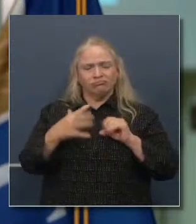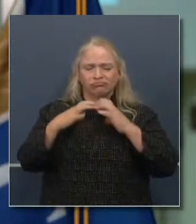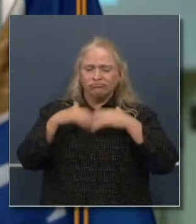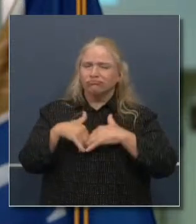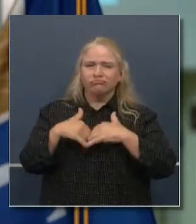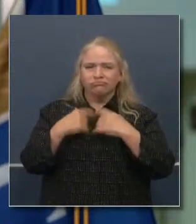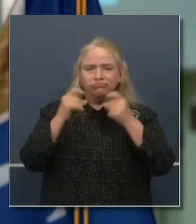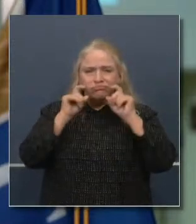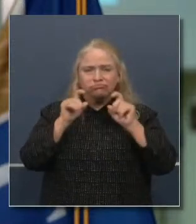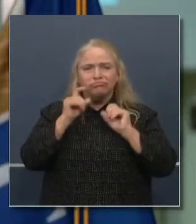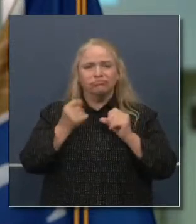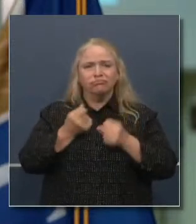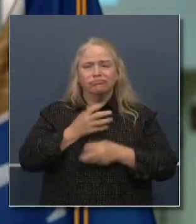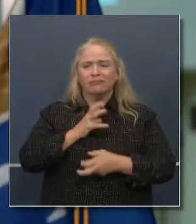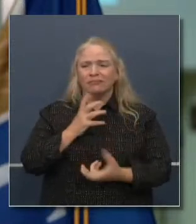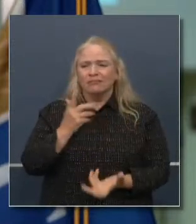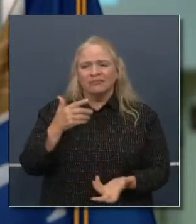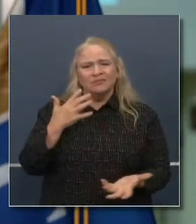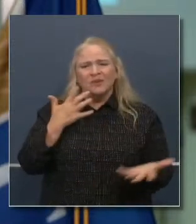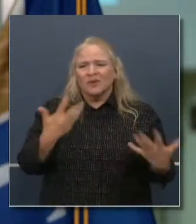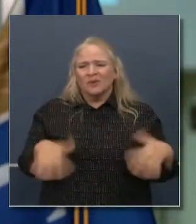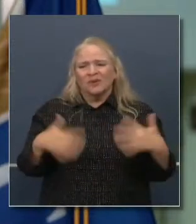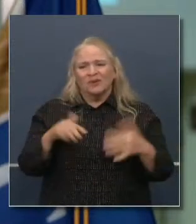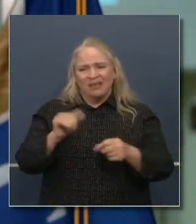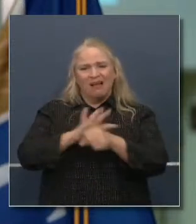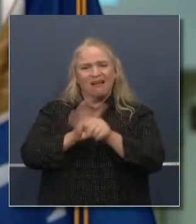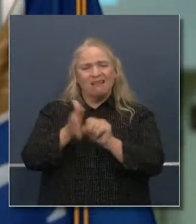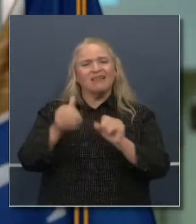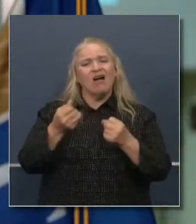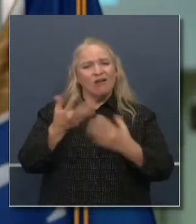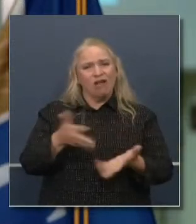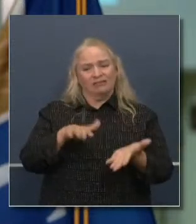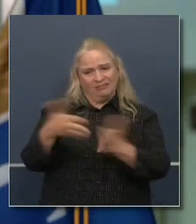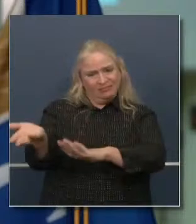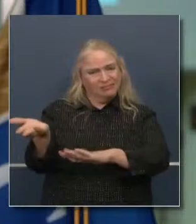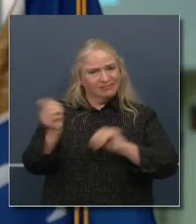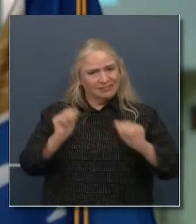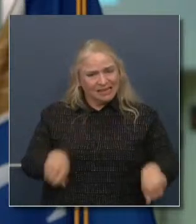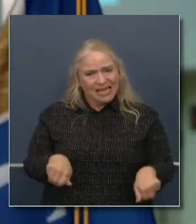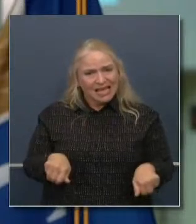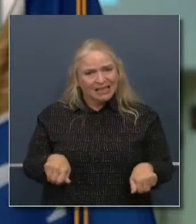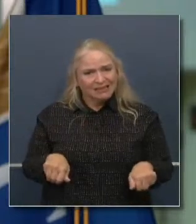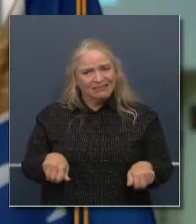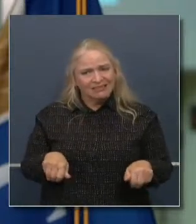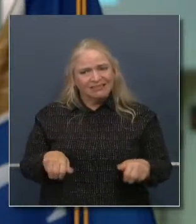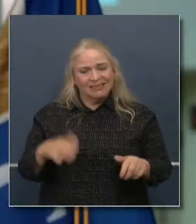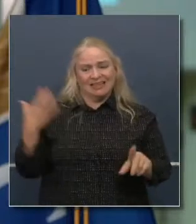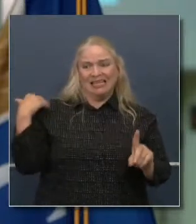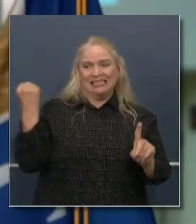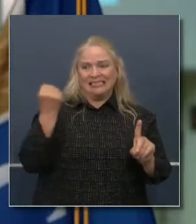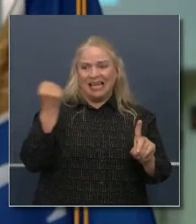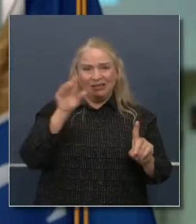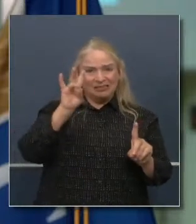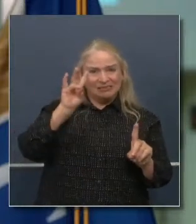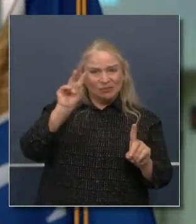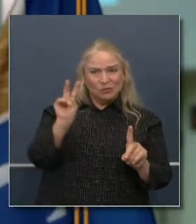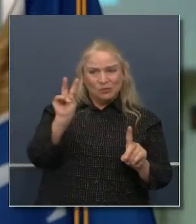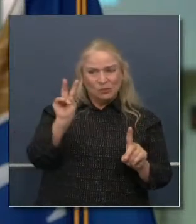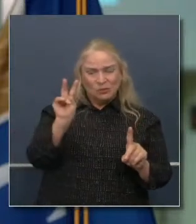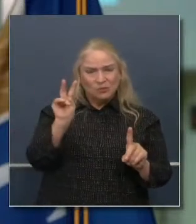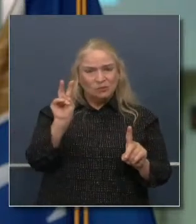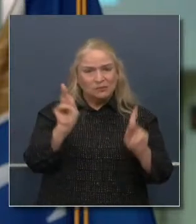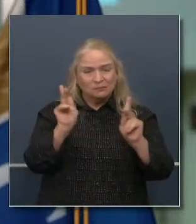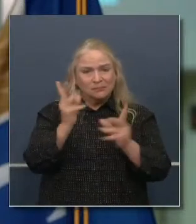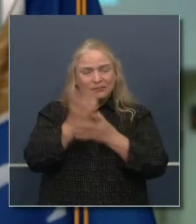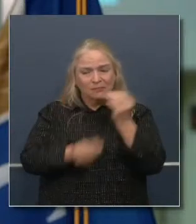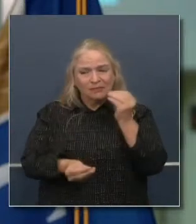the deadliness of this disease. We had 72 individuals on Saturday that lost their lives. And so I just remind